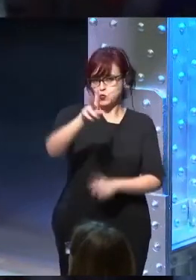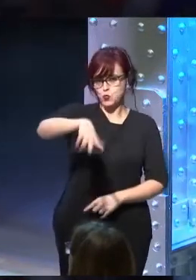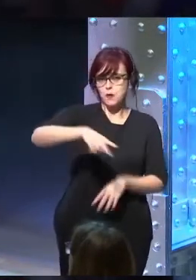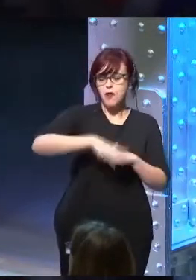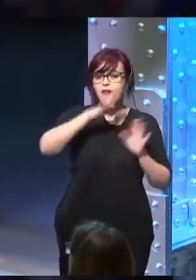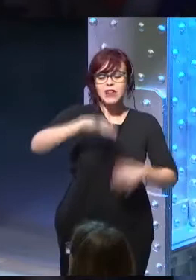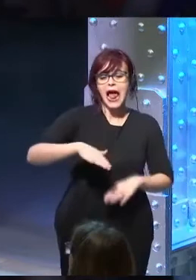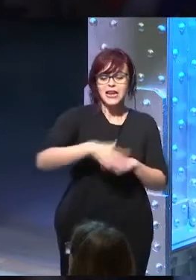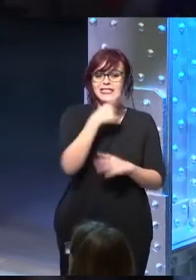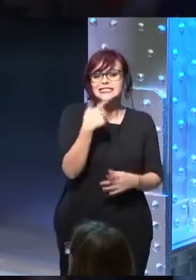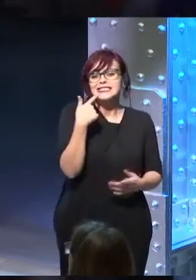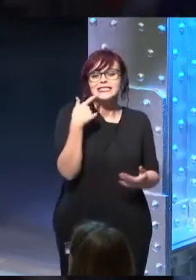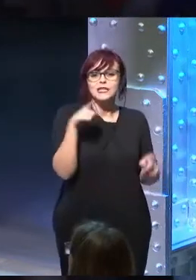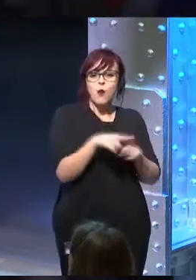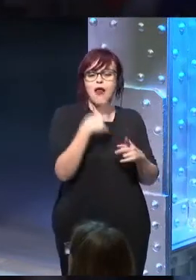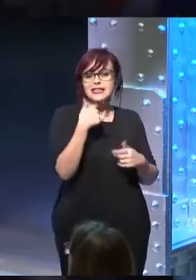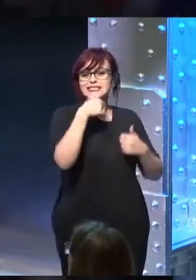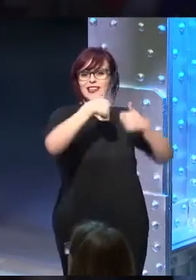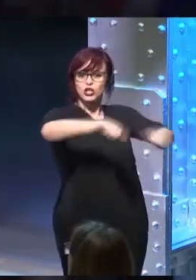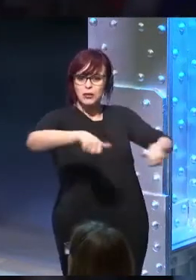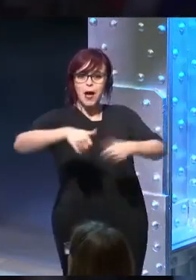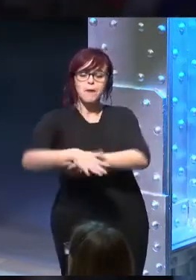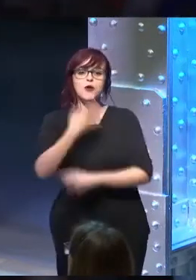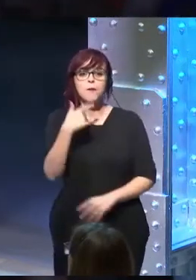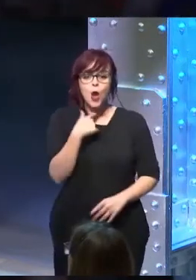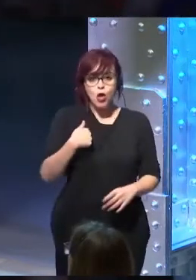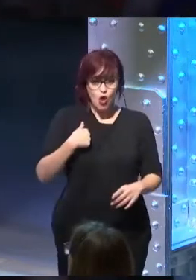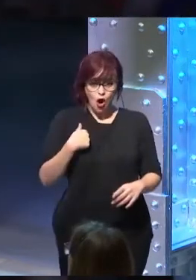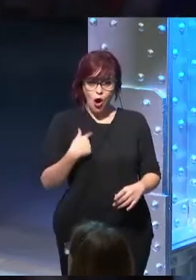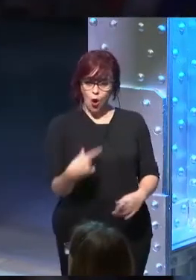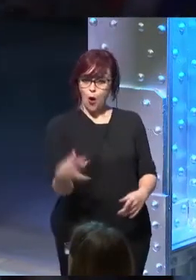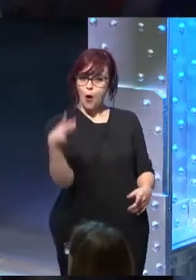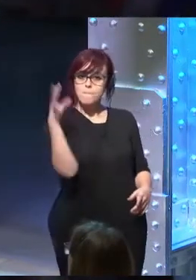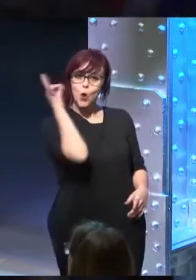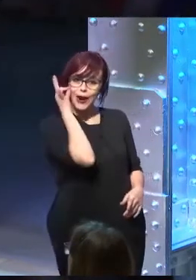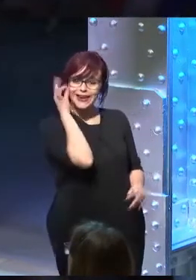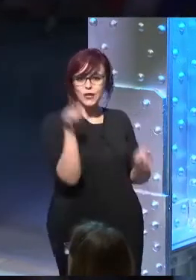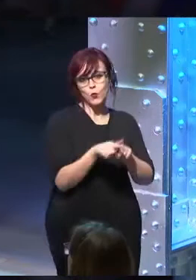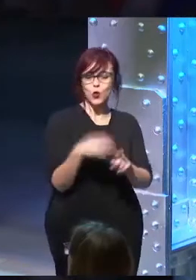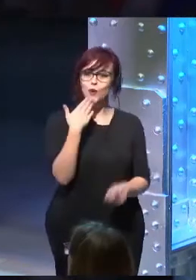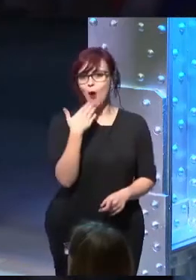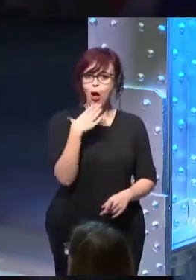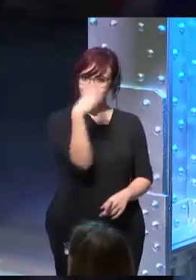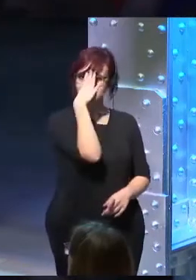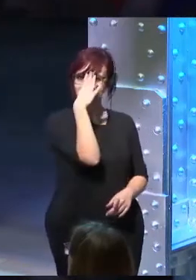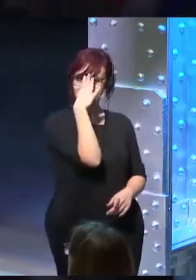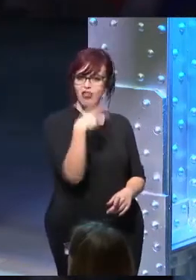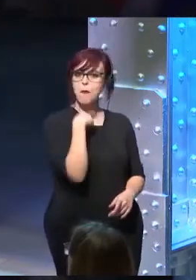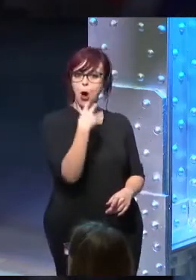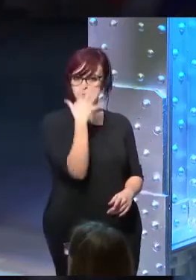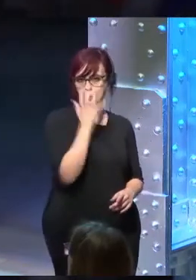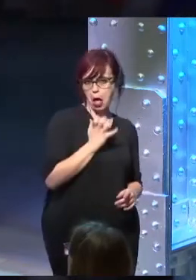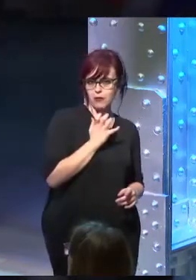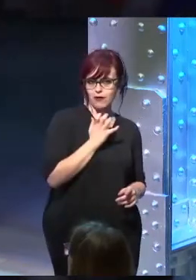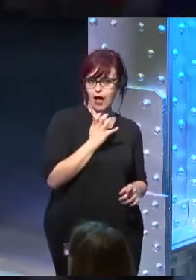if you have to lower your voice in order to be heard as a woman, that is reinforcing the idea that it is only the male